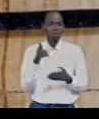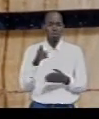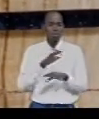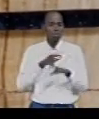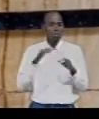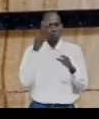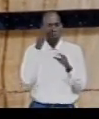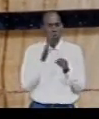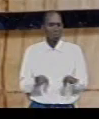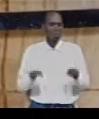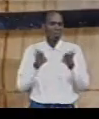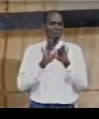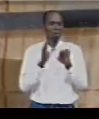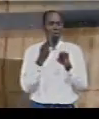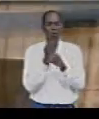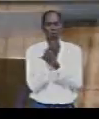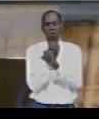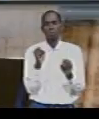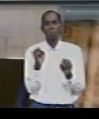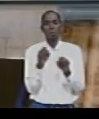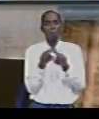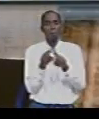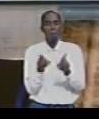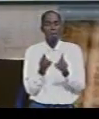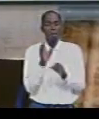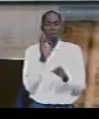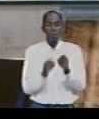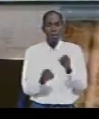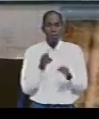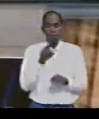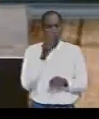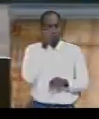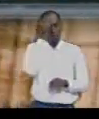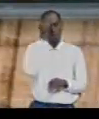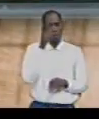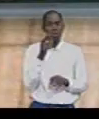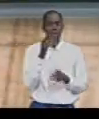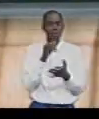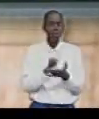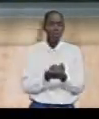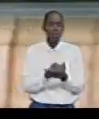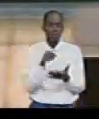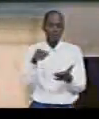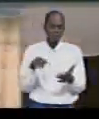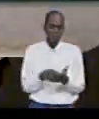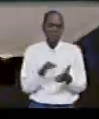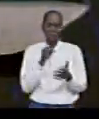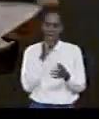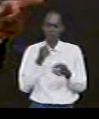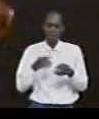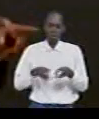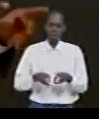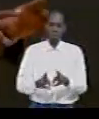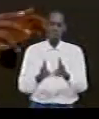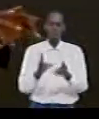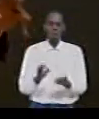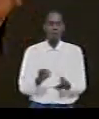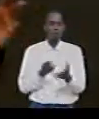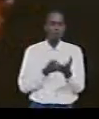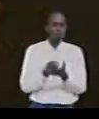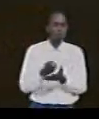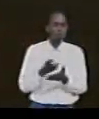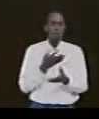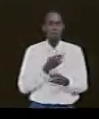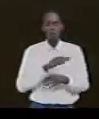salvation. But if you understand that this is the way of truth, and all